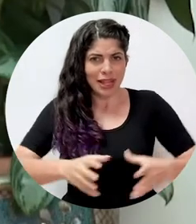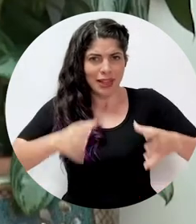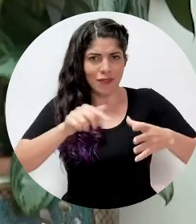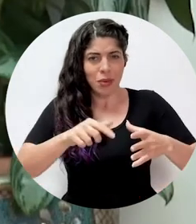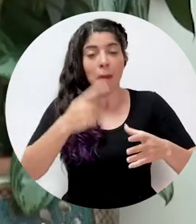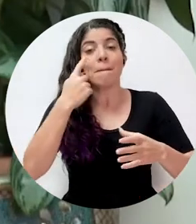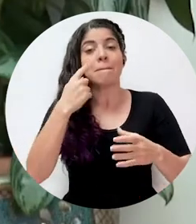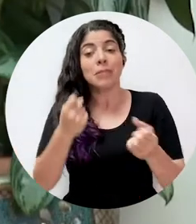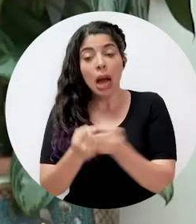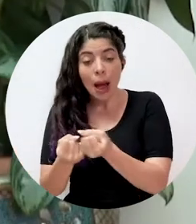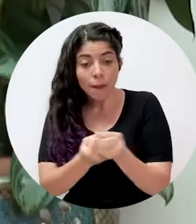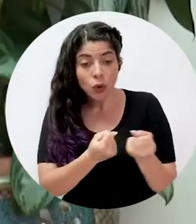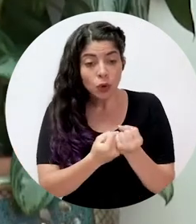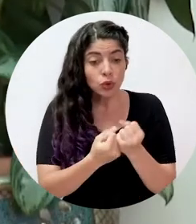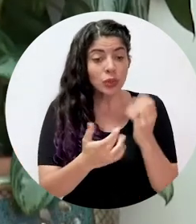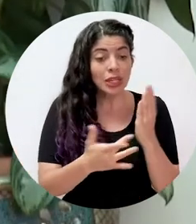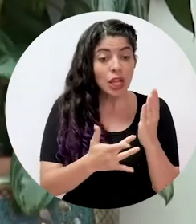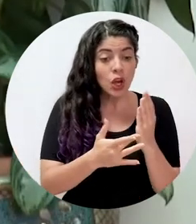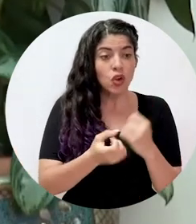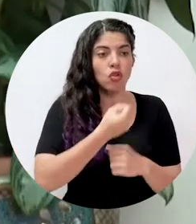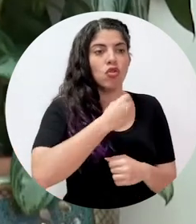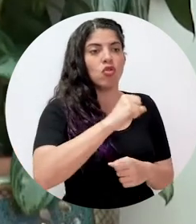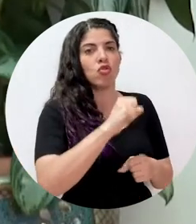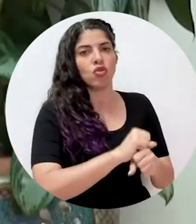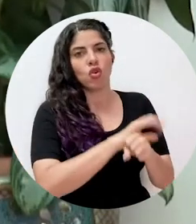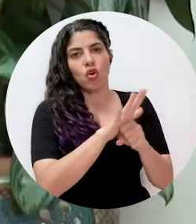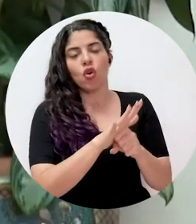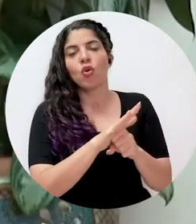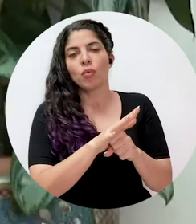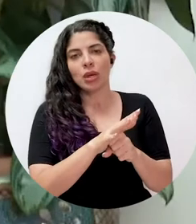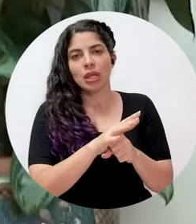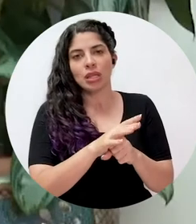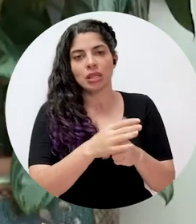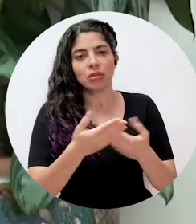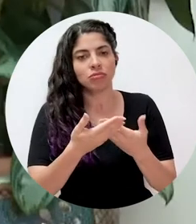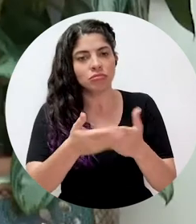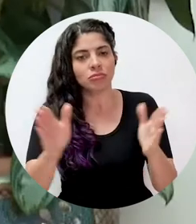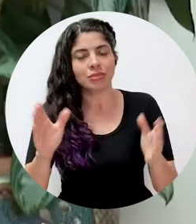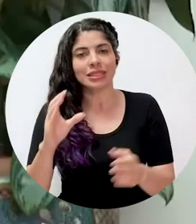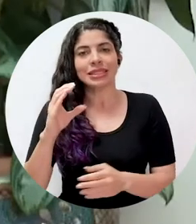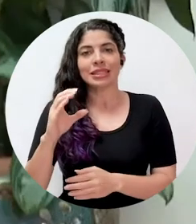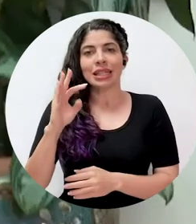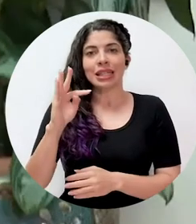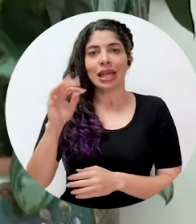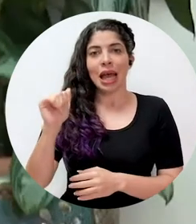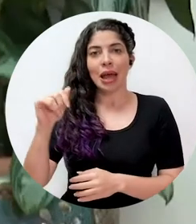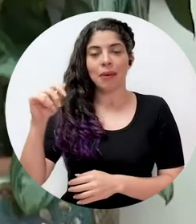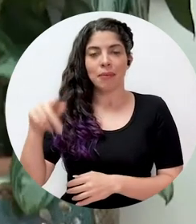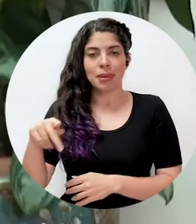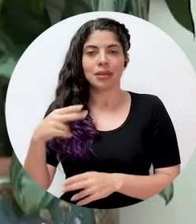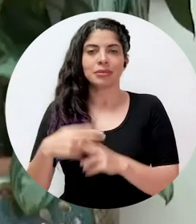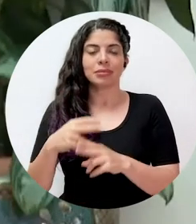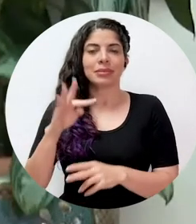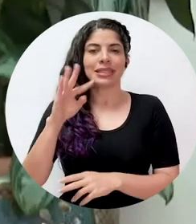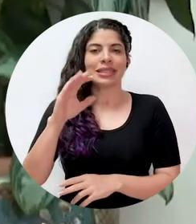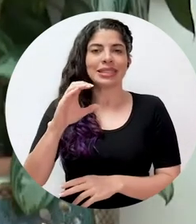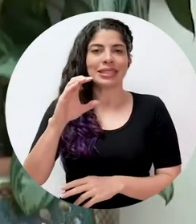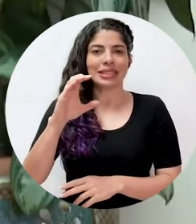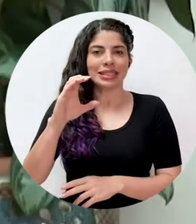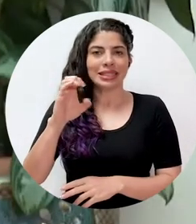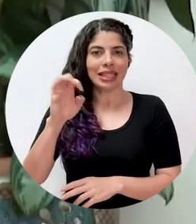the COVID-19 Technology Access Pool, CTAP,